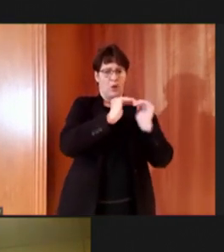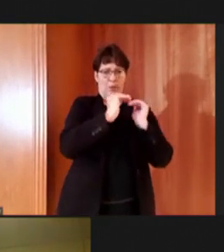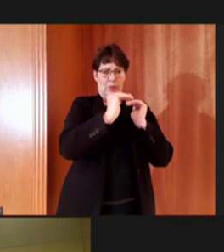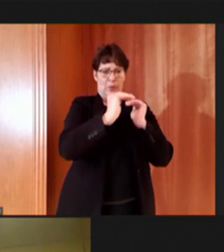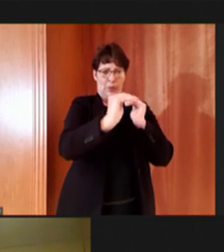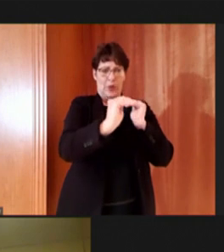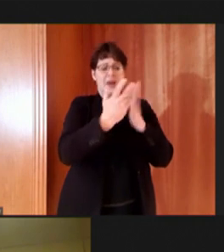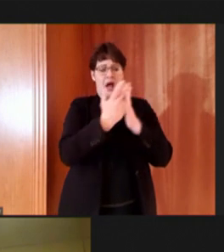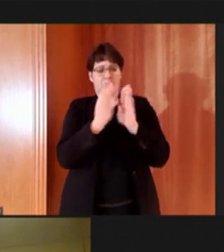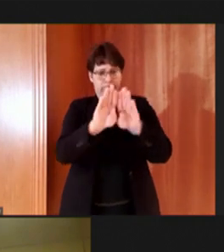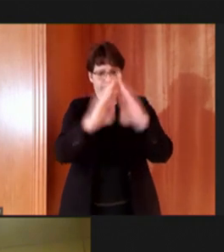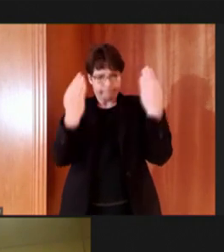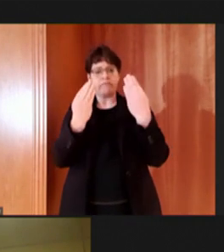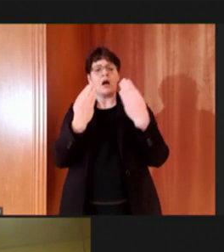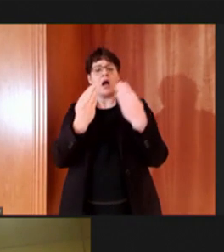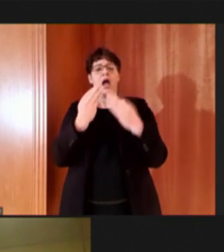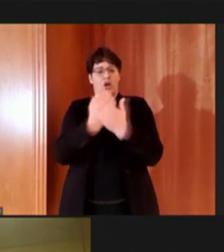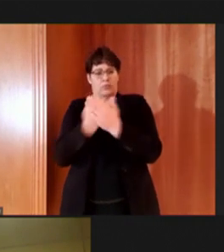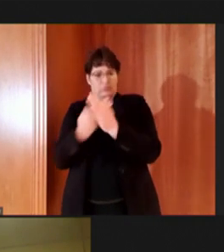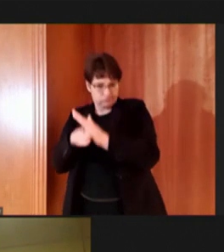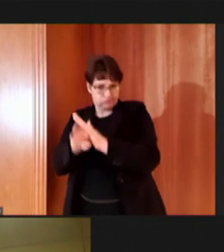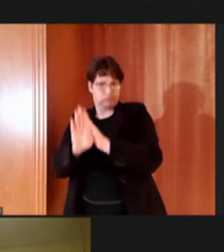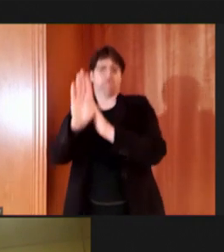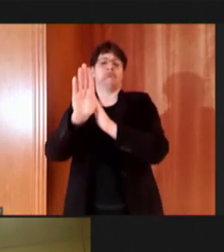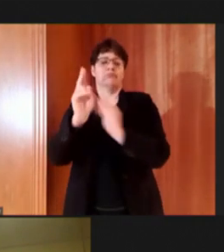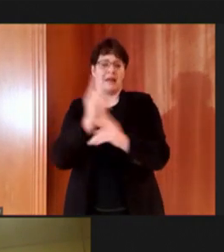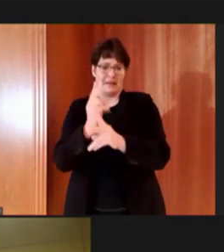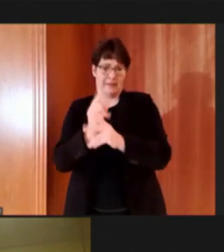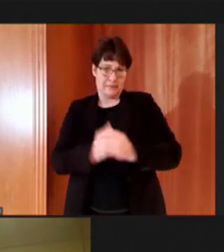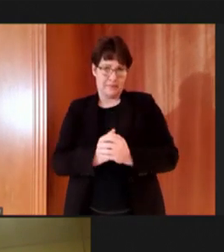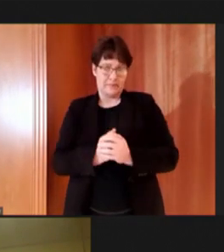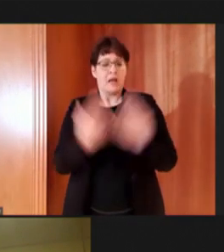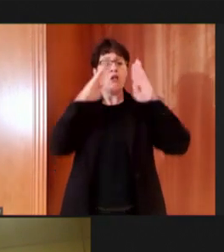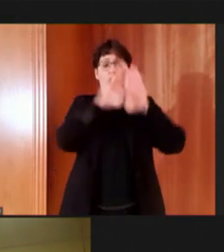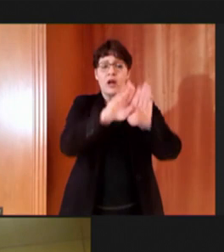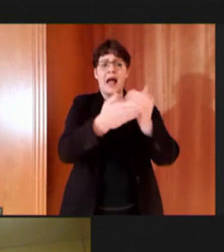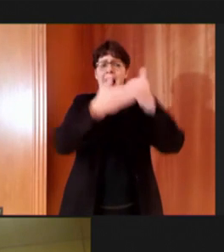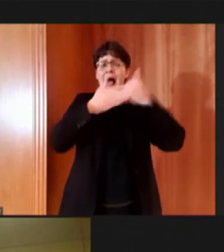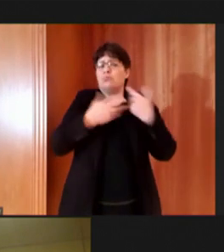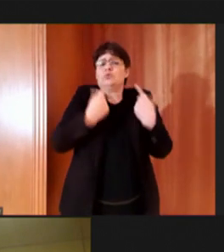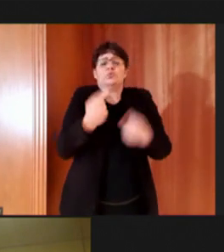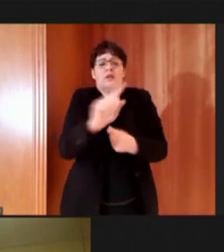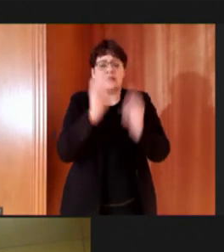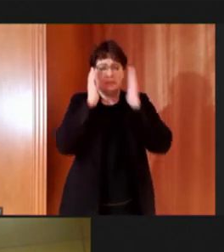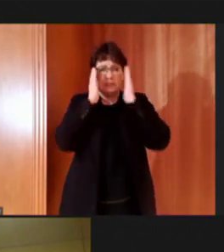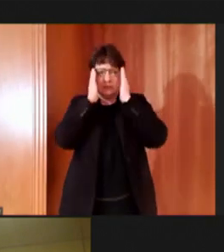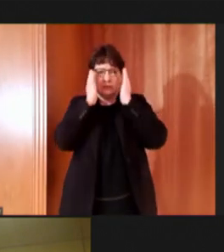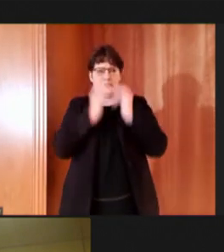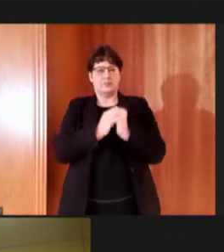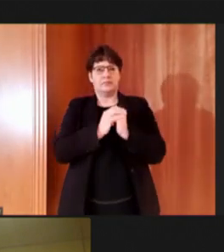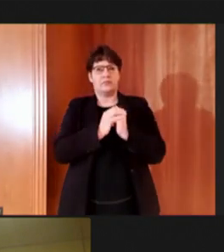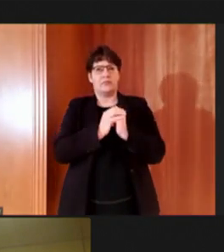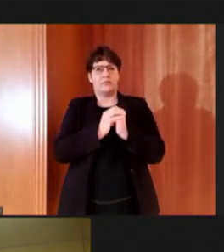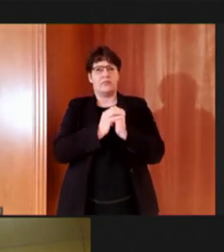The lockdown has enabled us to do a number of things. We've been able to deploy a